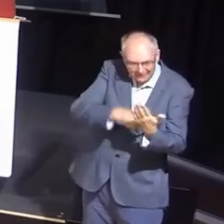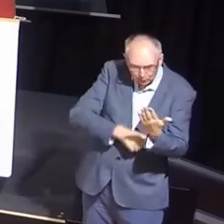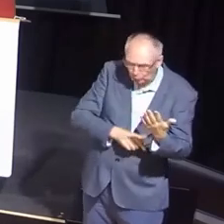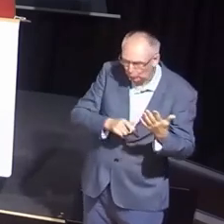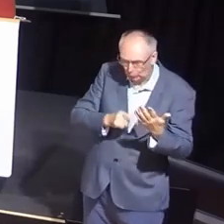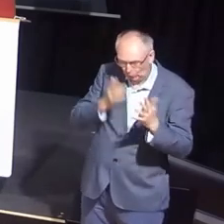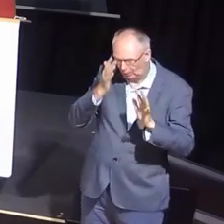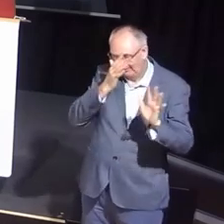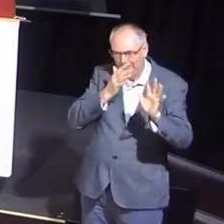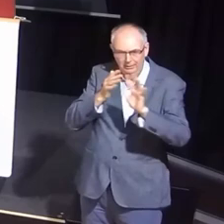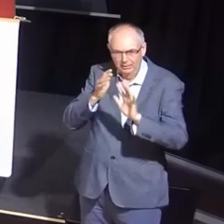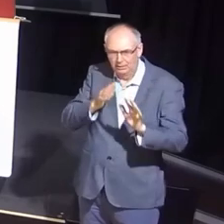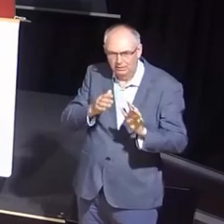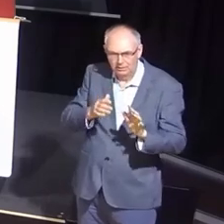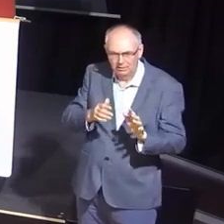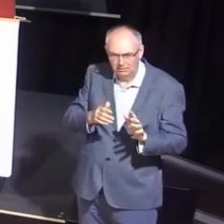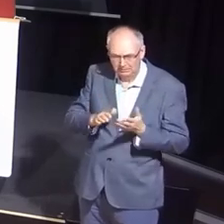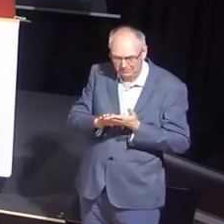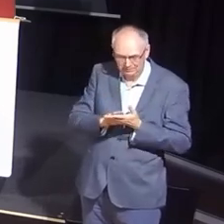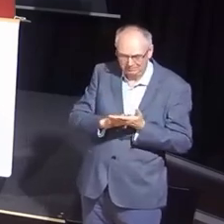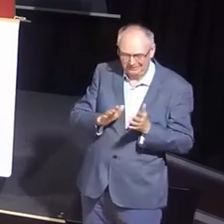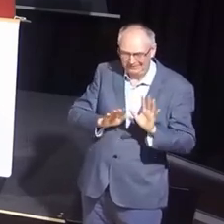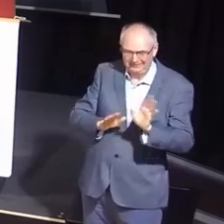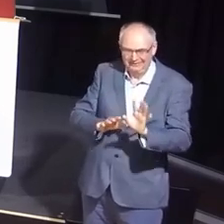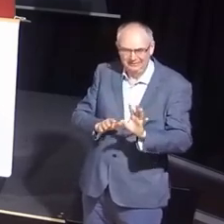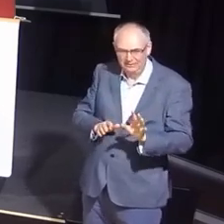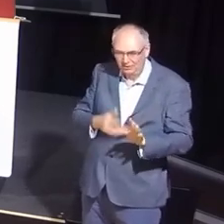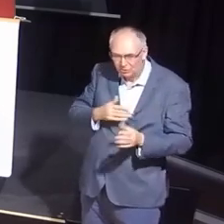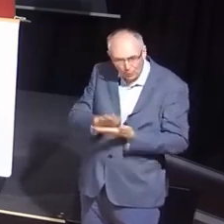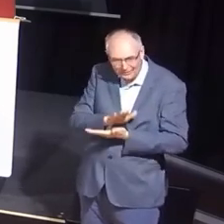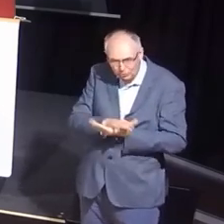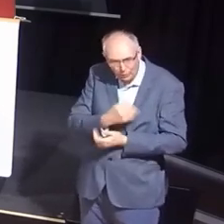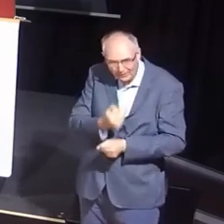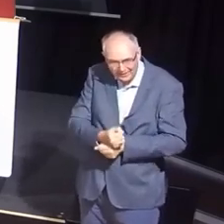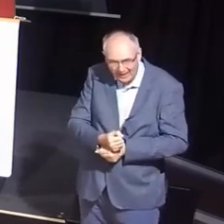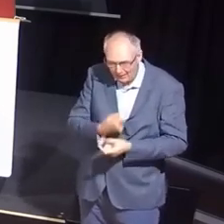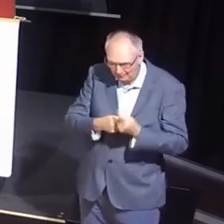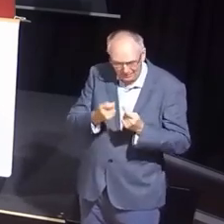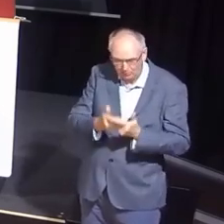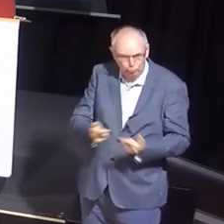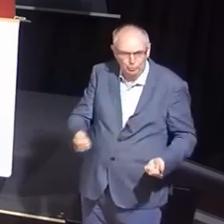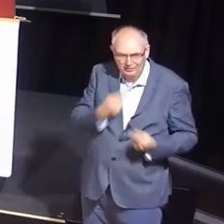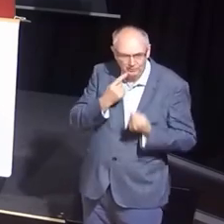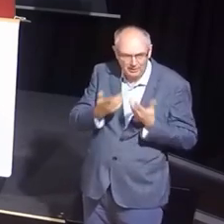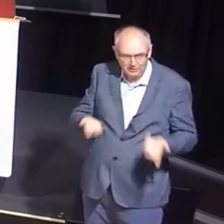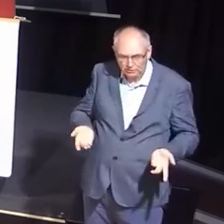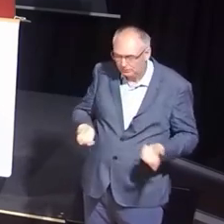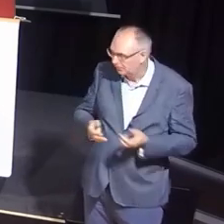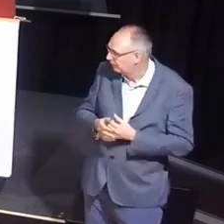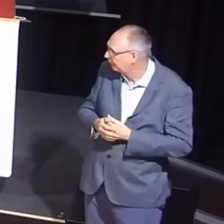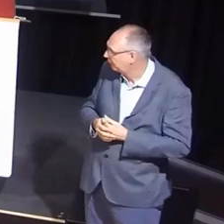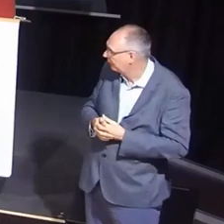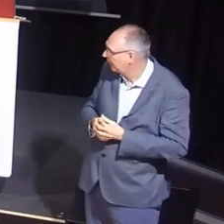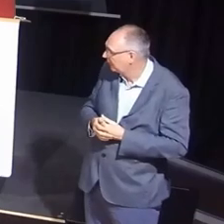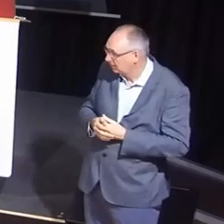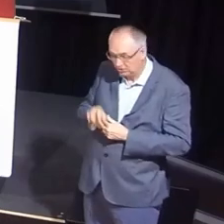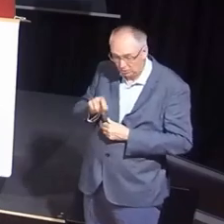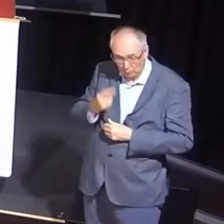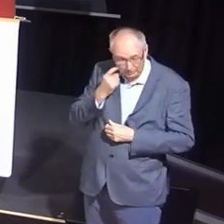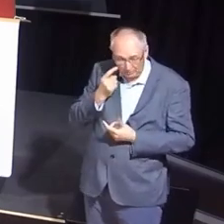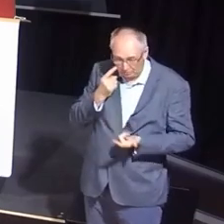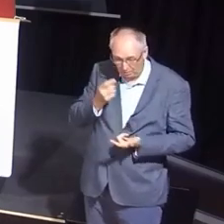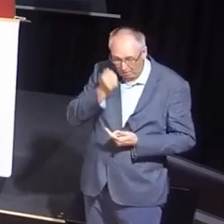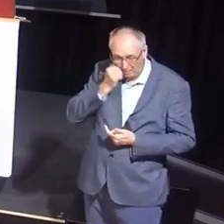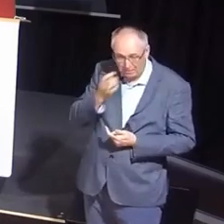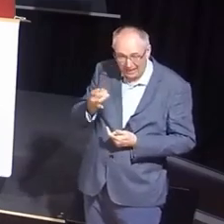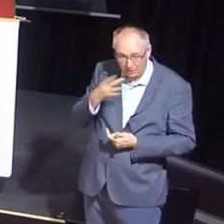actually acts as a deterrent for me to actually be enjoyable at the game and actually find it overwhelming. So actually having that kind of function, the